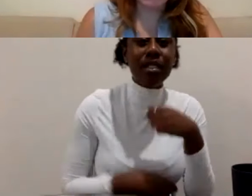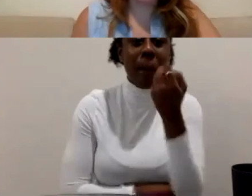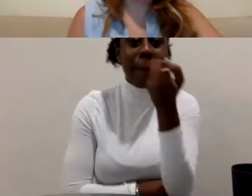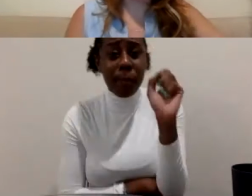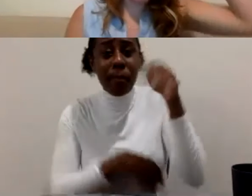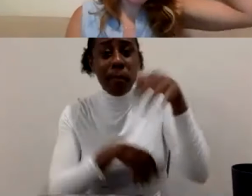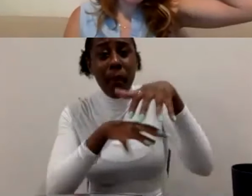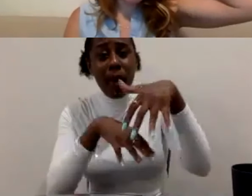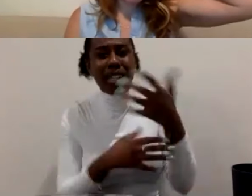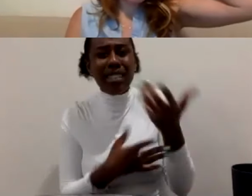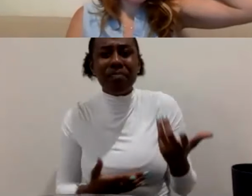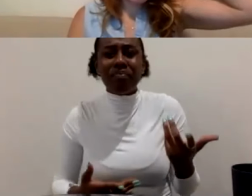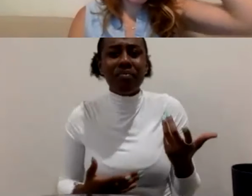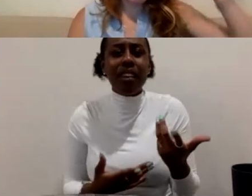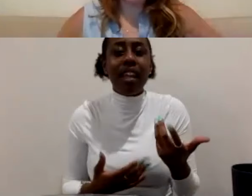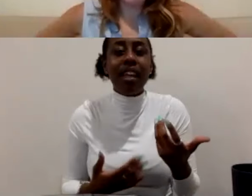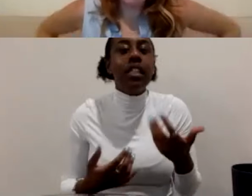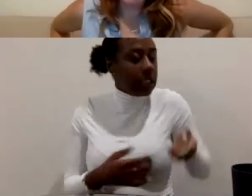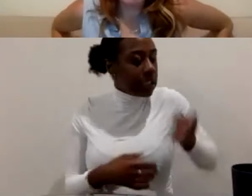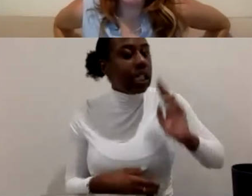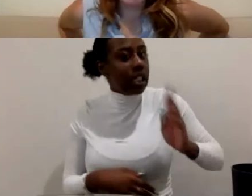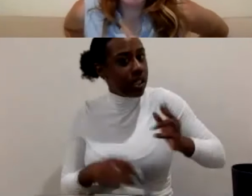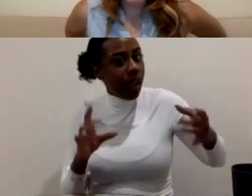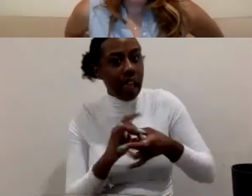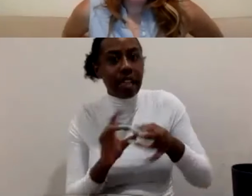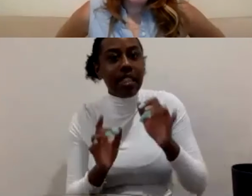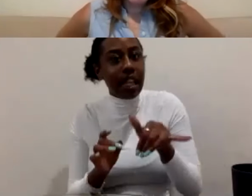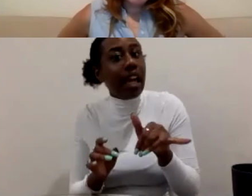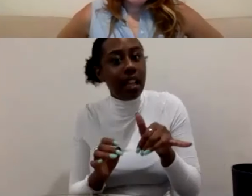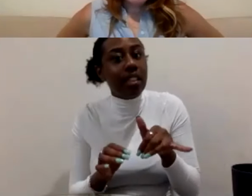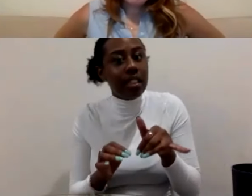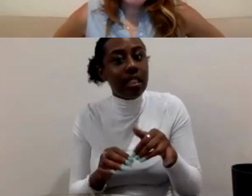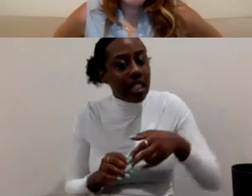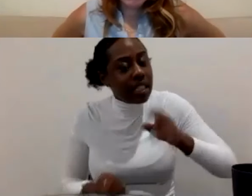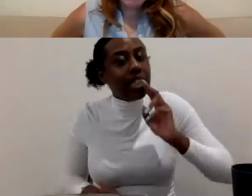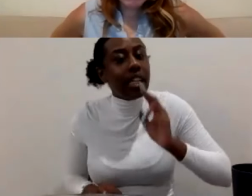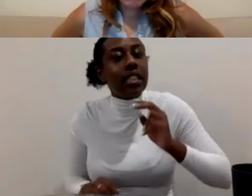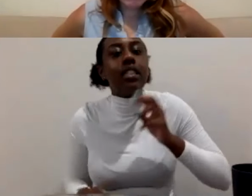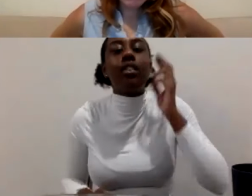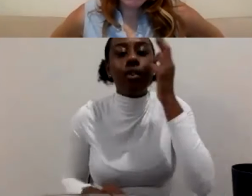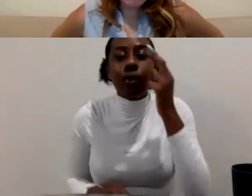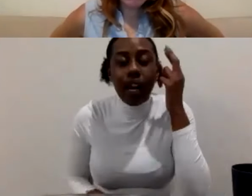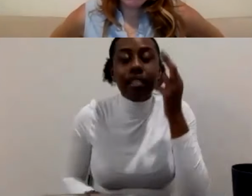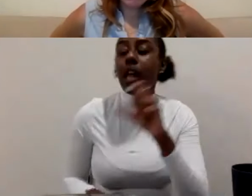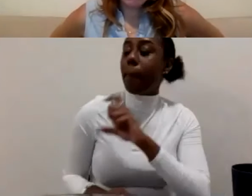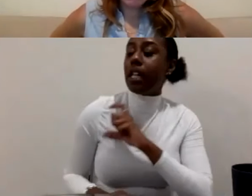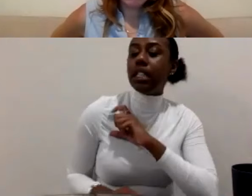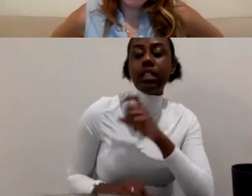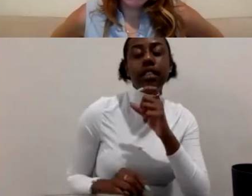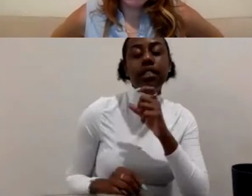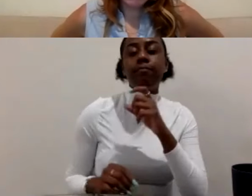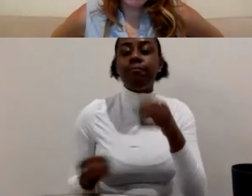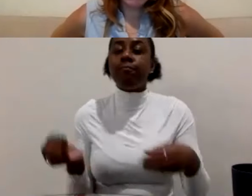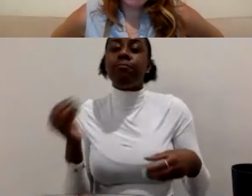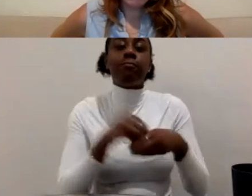And there's a history behind that. There's a history behind the police being militarized